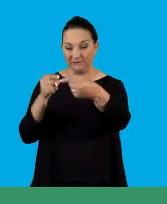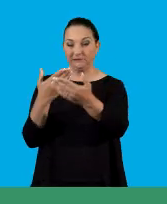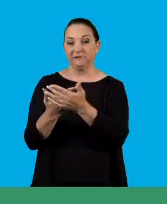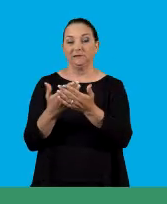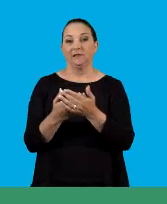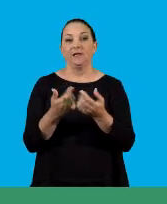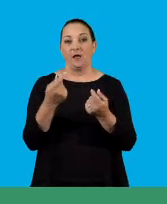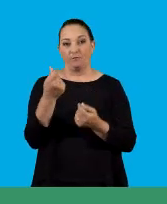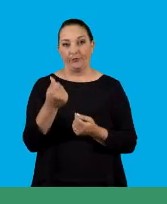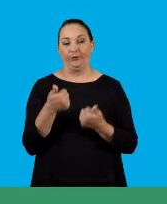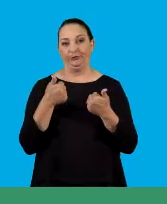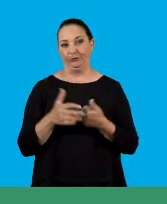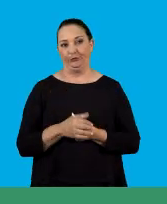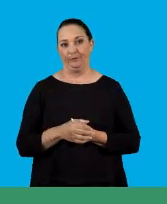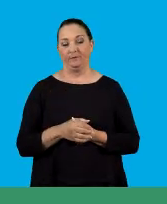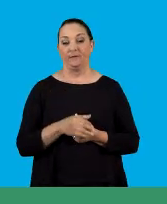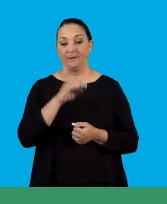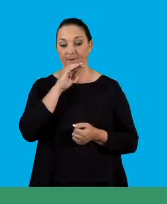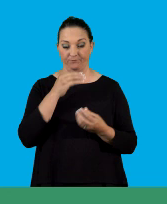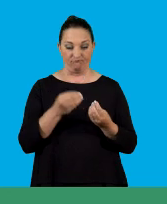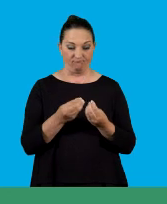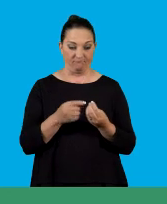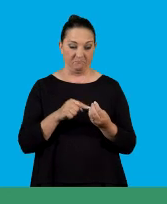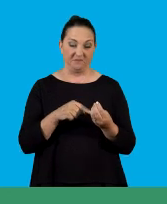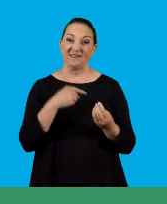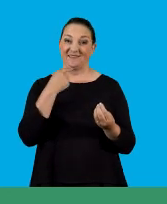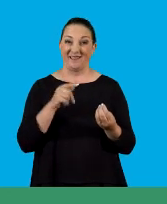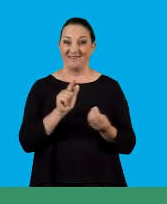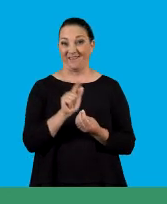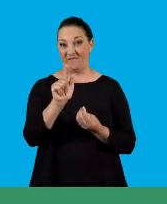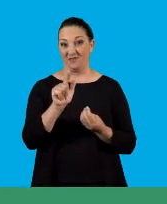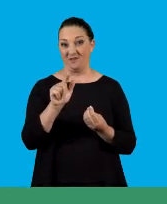is, for instance, instead of saying the product is 17 Rand, they